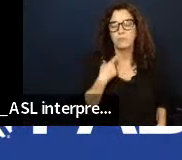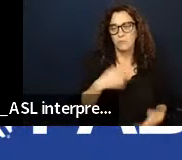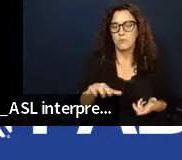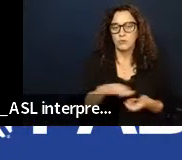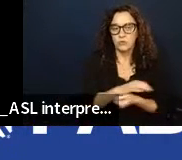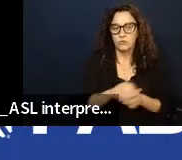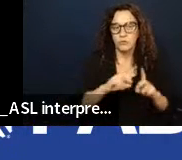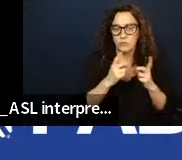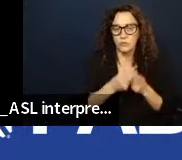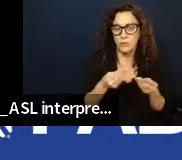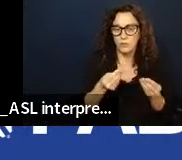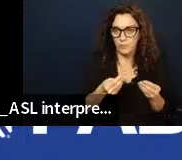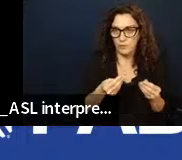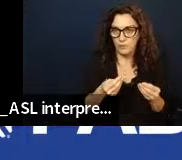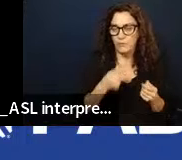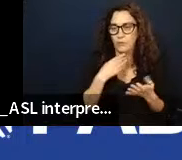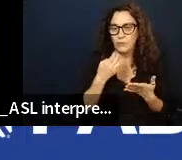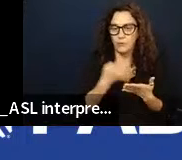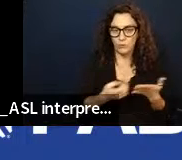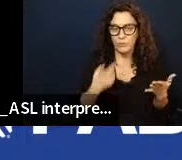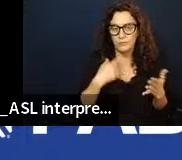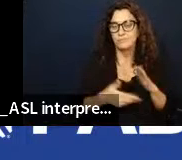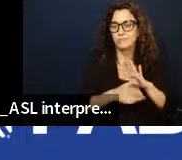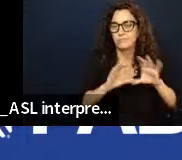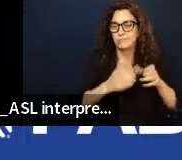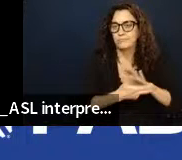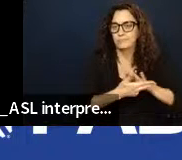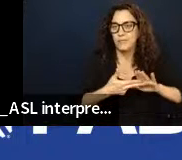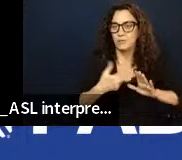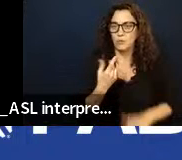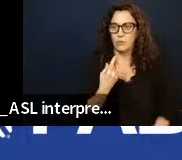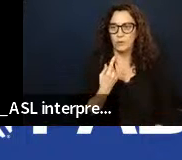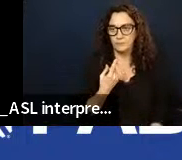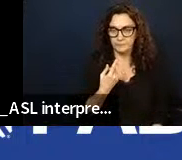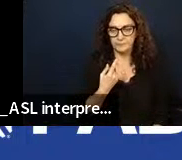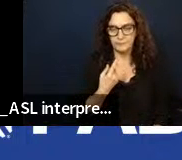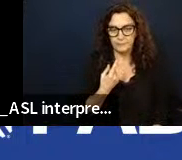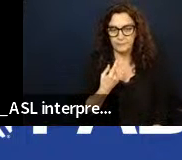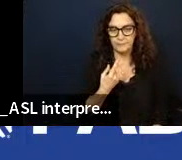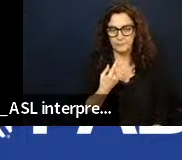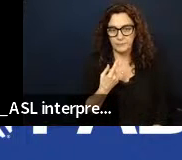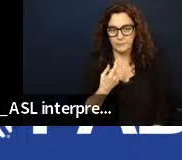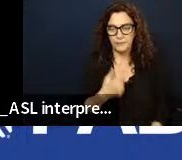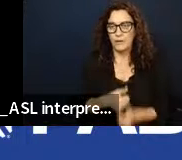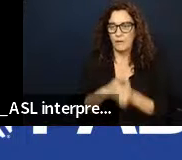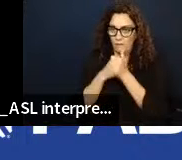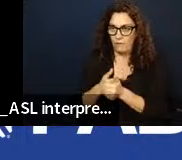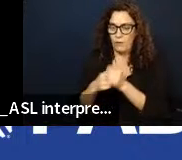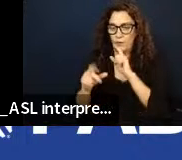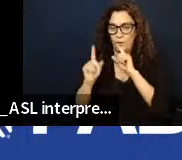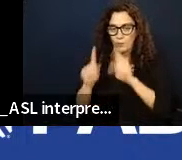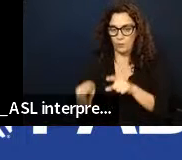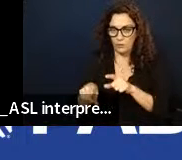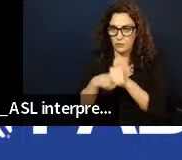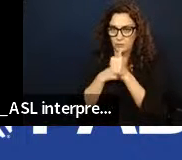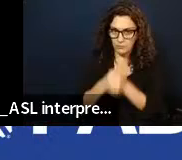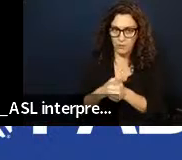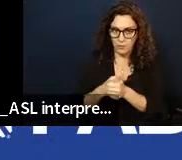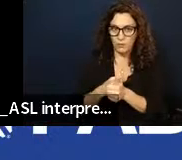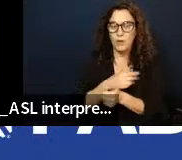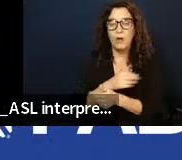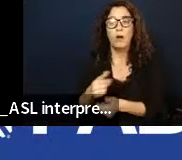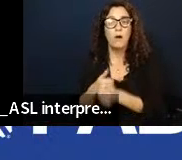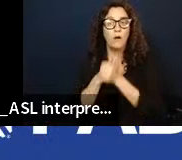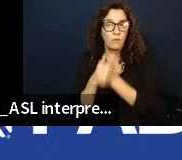most frequently committed misconduct has a class 1 ranking. Obedience to orders and obedience to